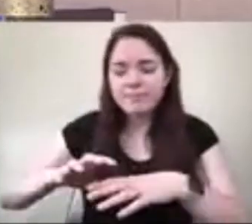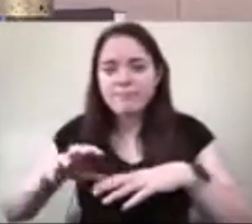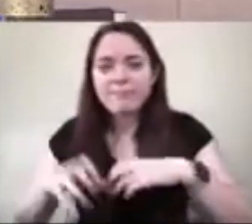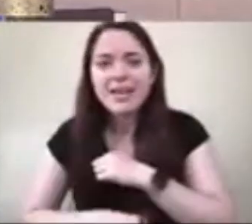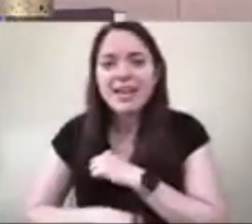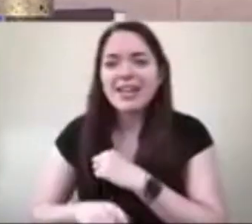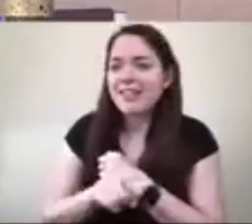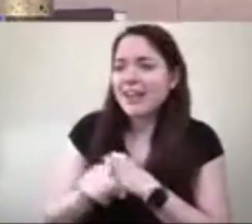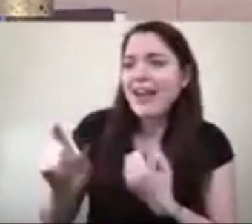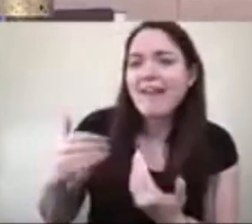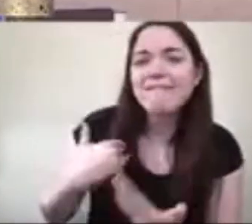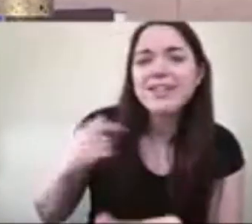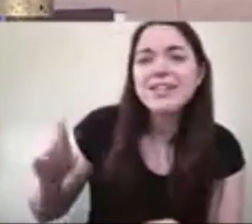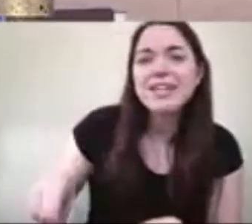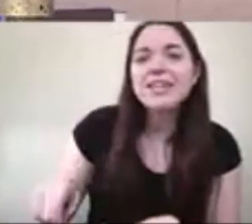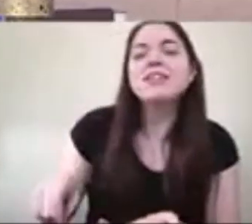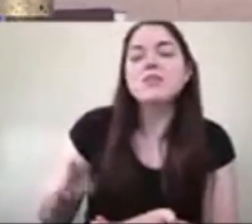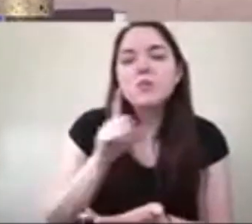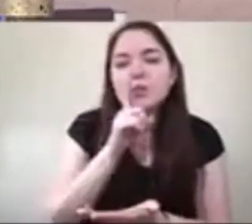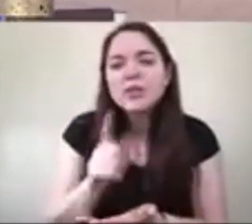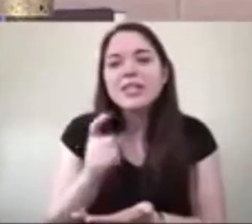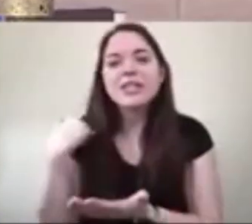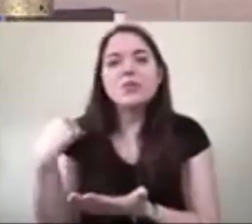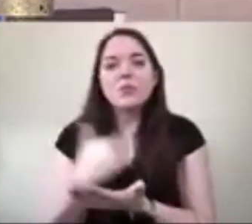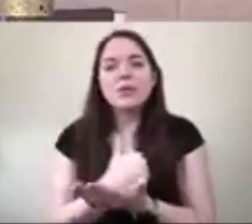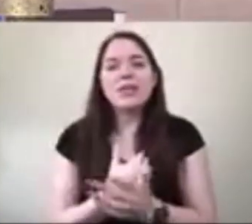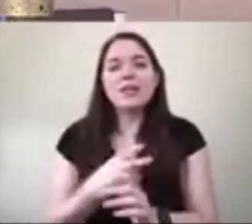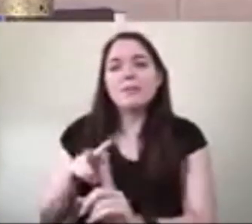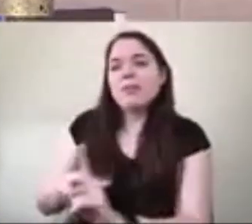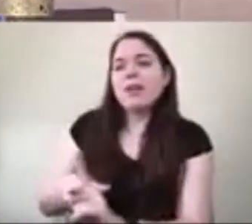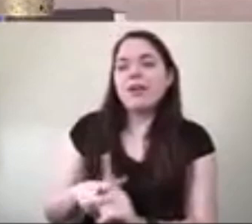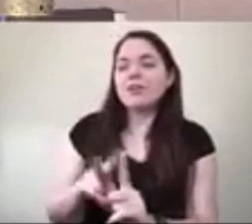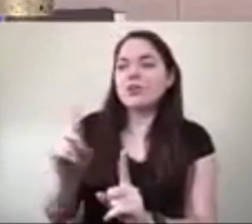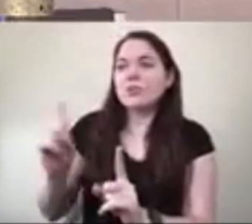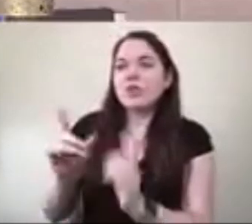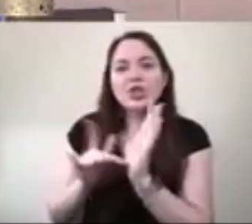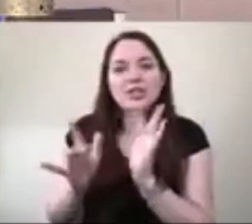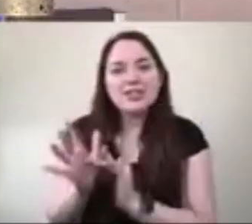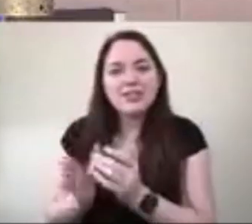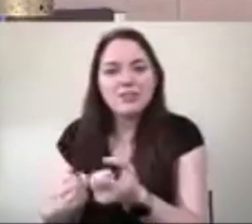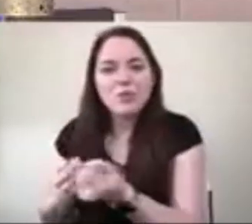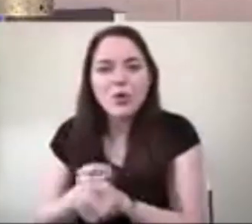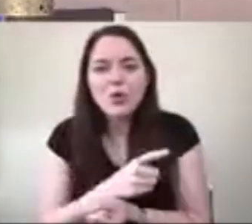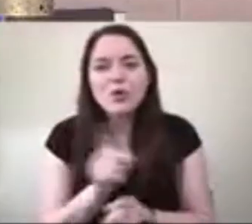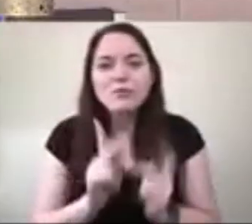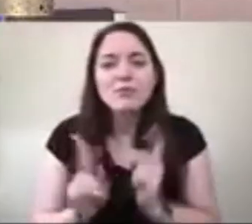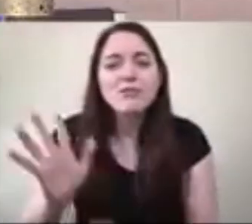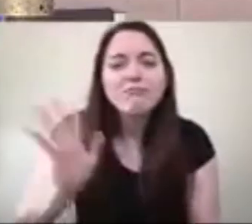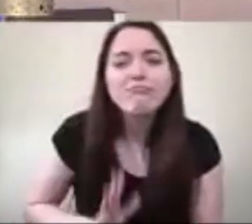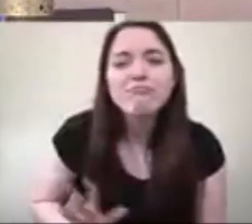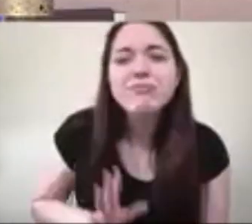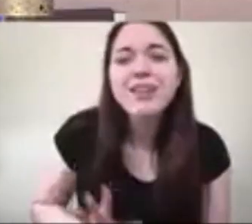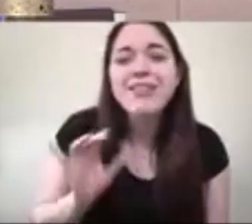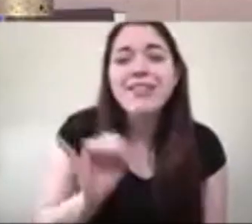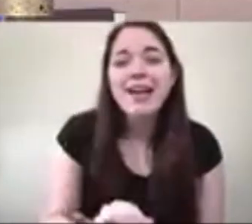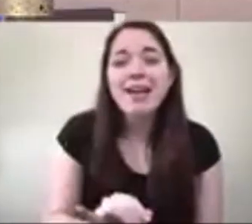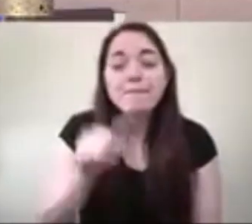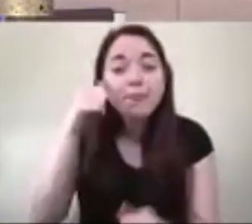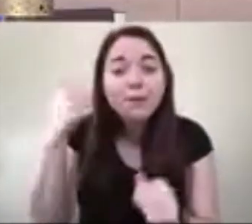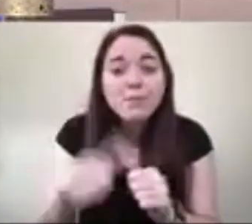we go back to that point in our scripture today where Jesus showed his wounds, risen yet